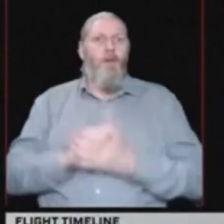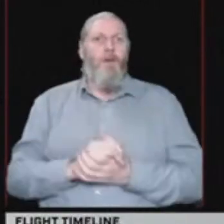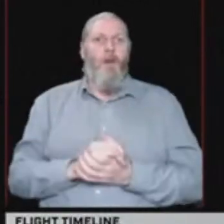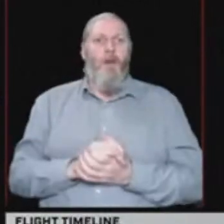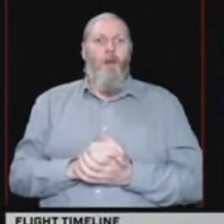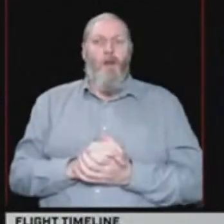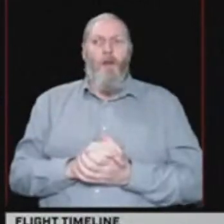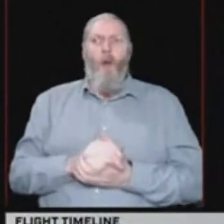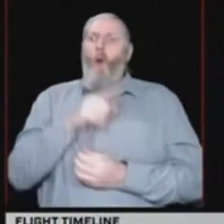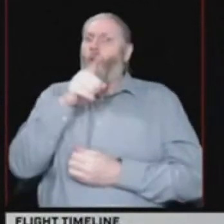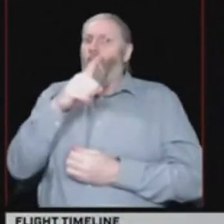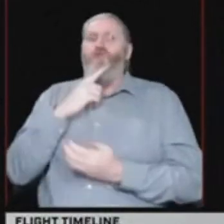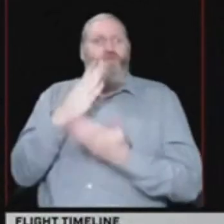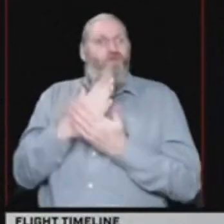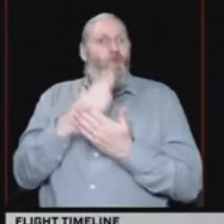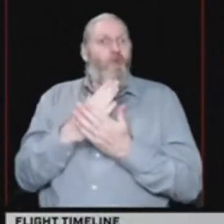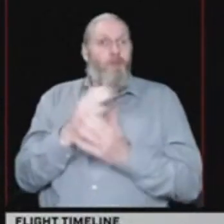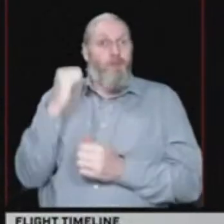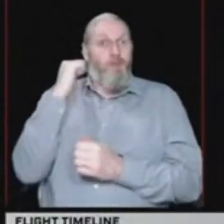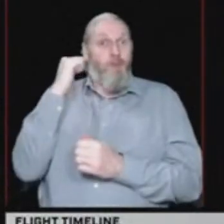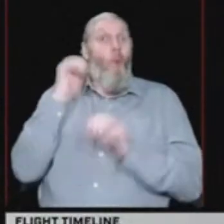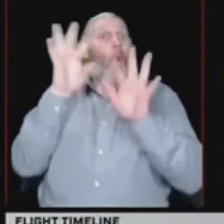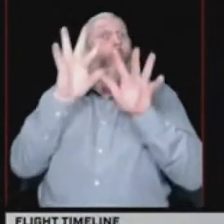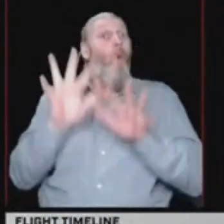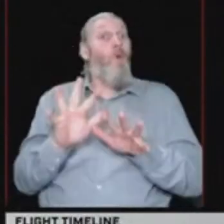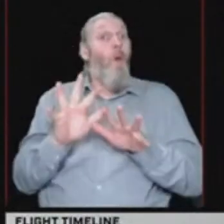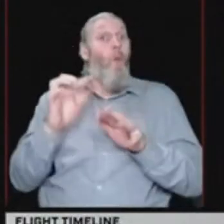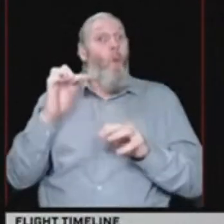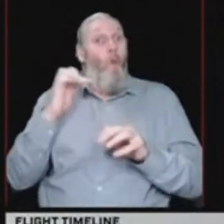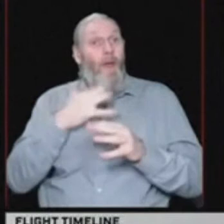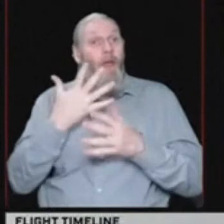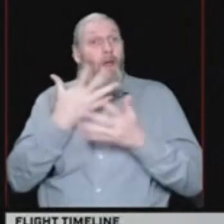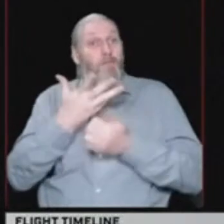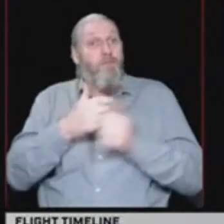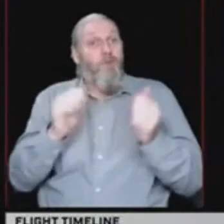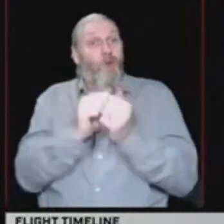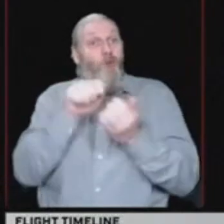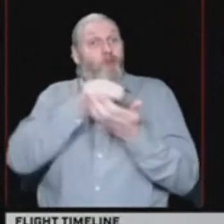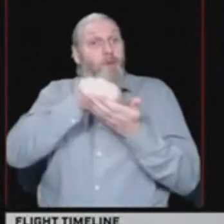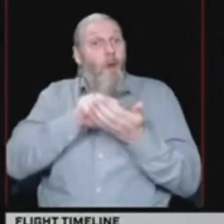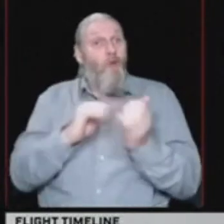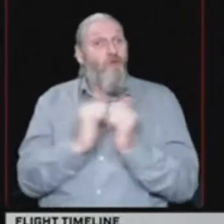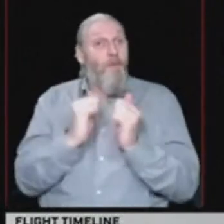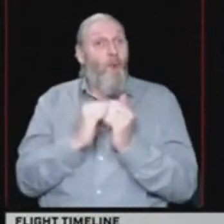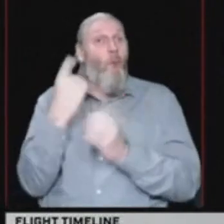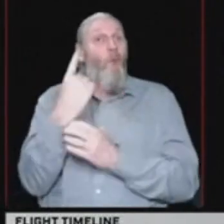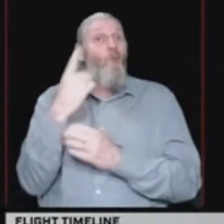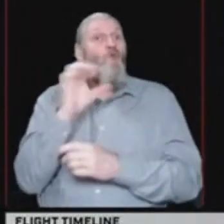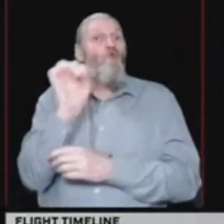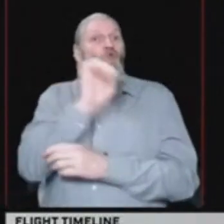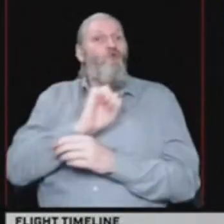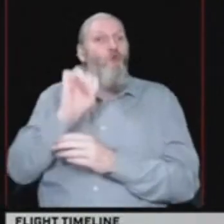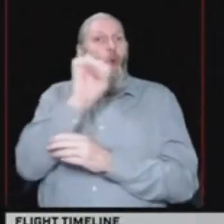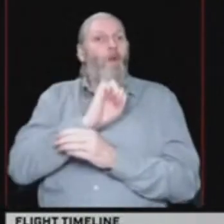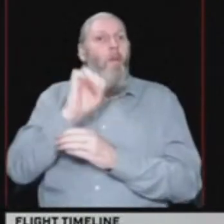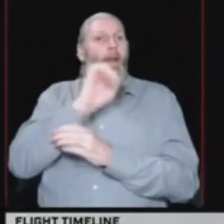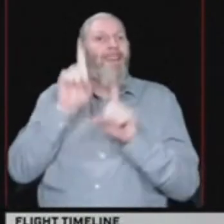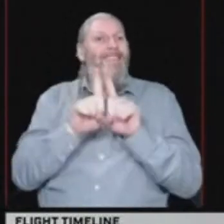signed a deal essentially with the European Space Agency. We put in, I think the figure springs to mind is over